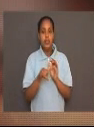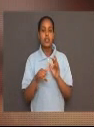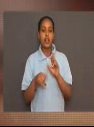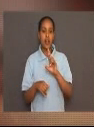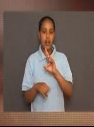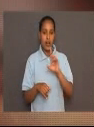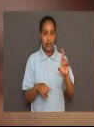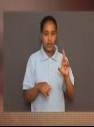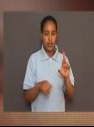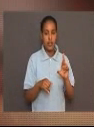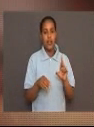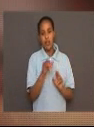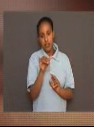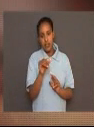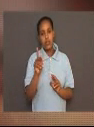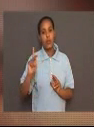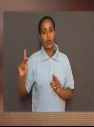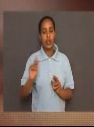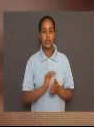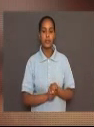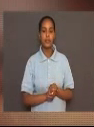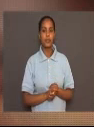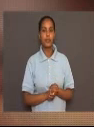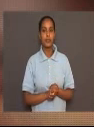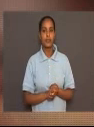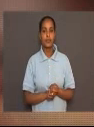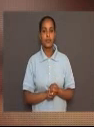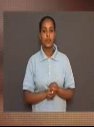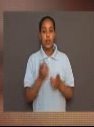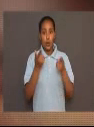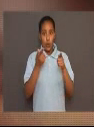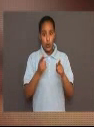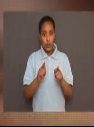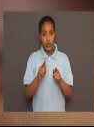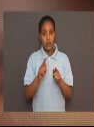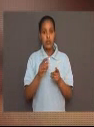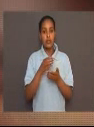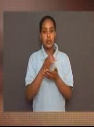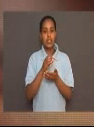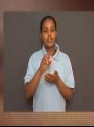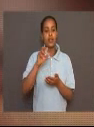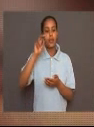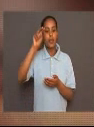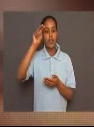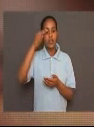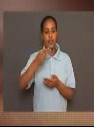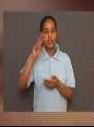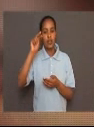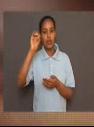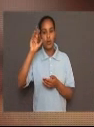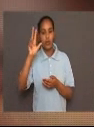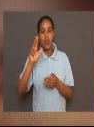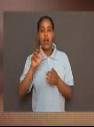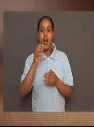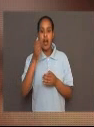reactant as it is as a product. When we mix the nitric acid with the iron